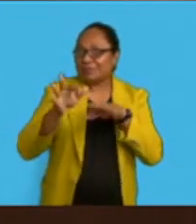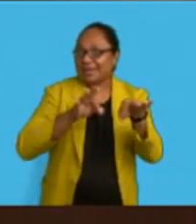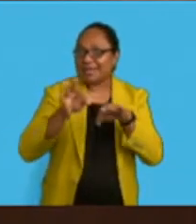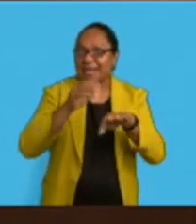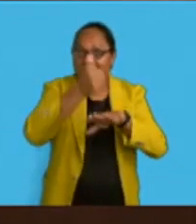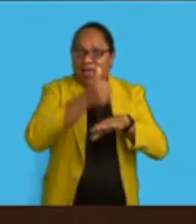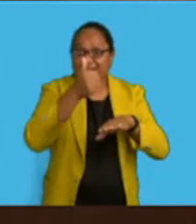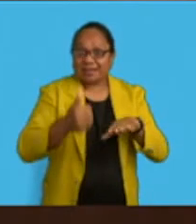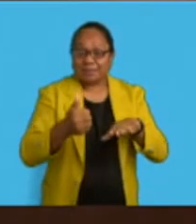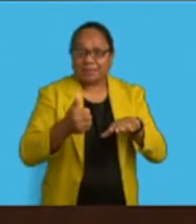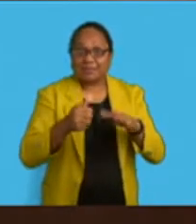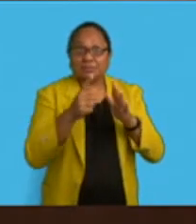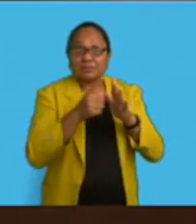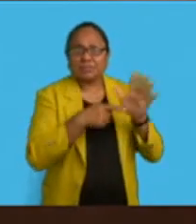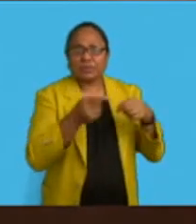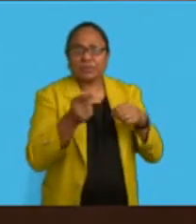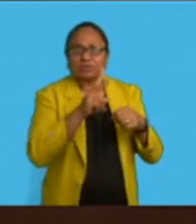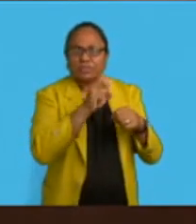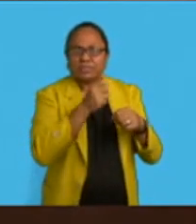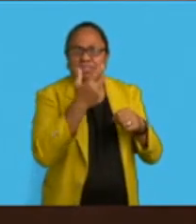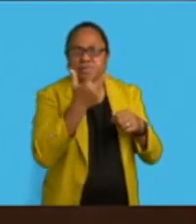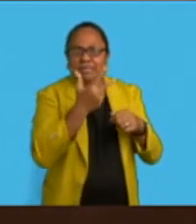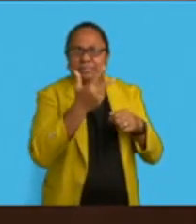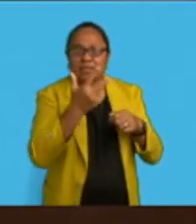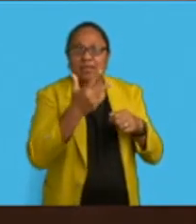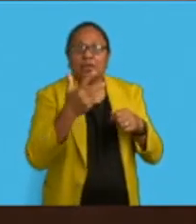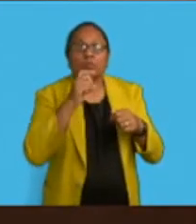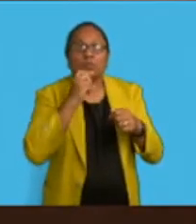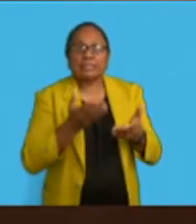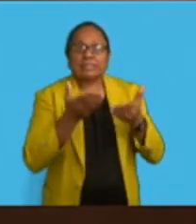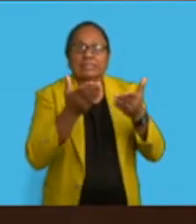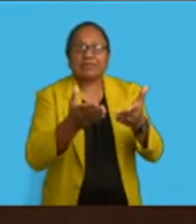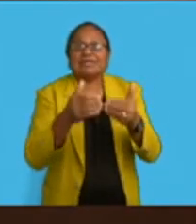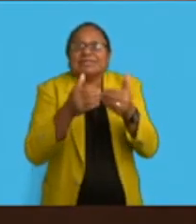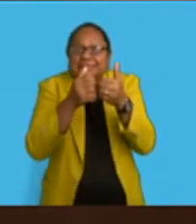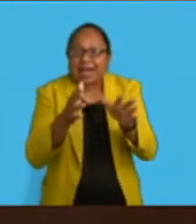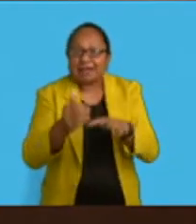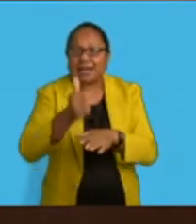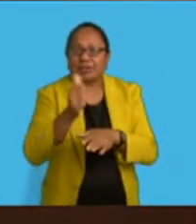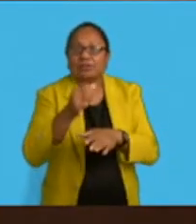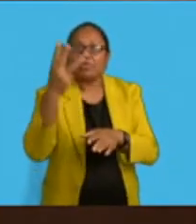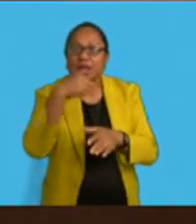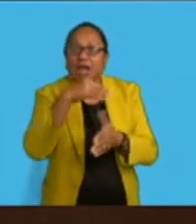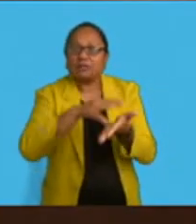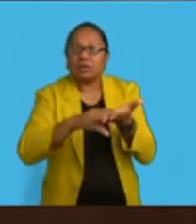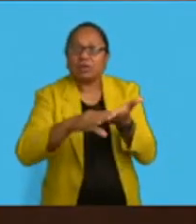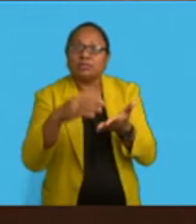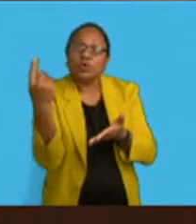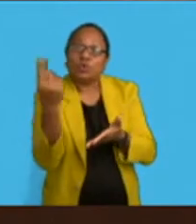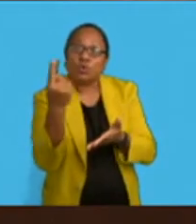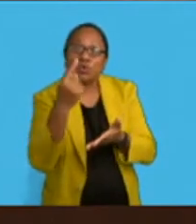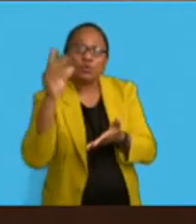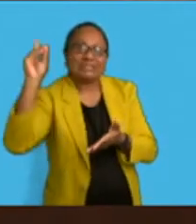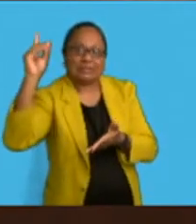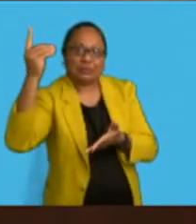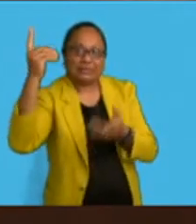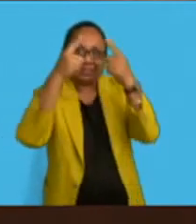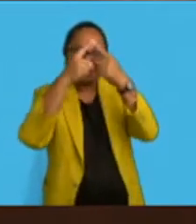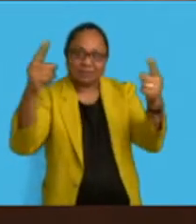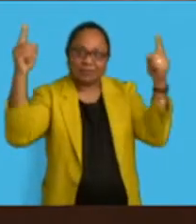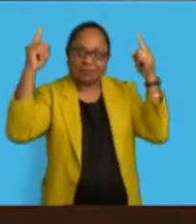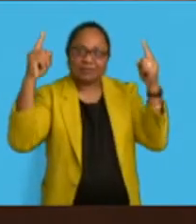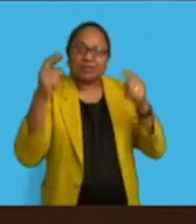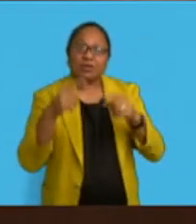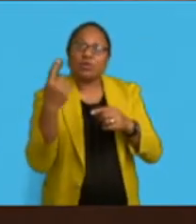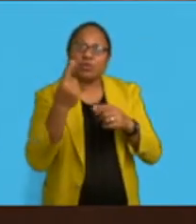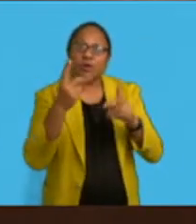from 1 January 2018, give a one-off startup allowance of $300 to those degree graduates whose